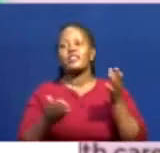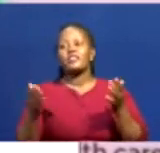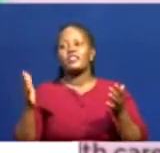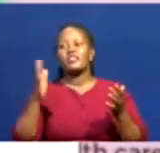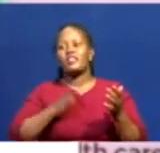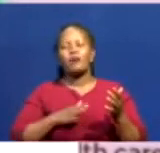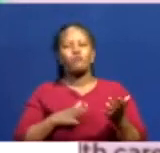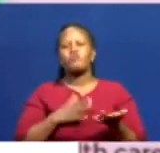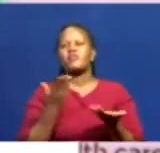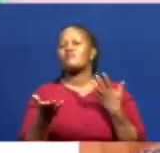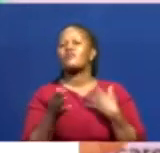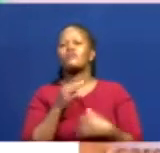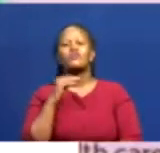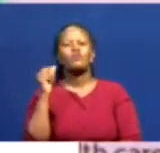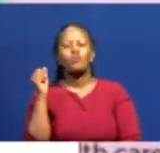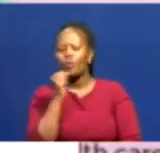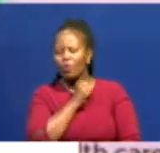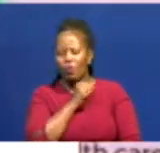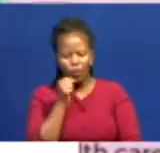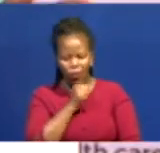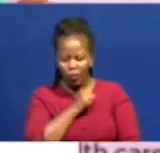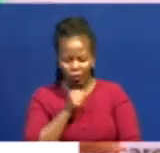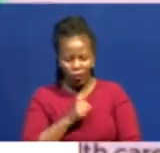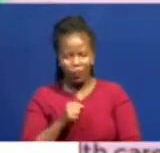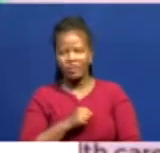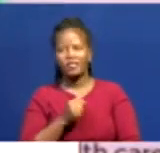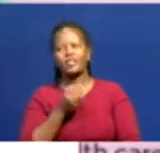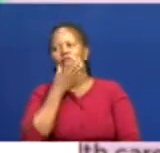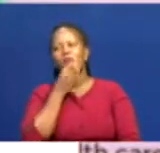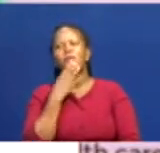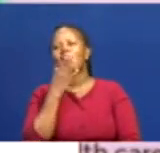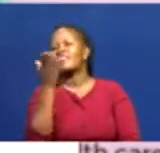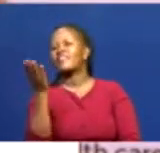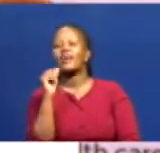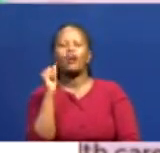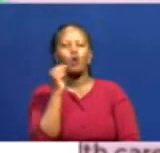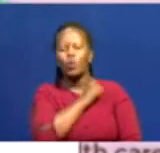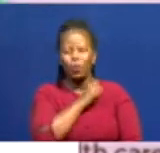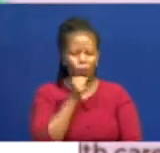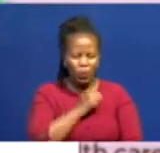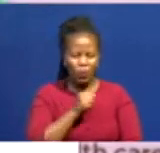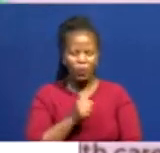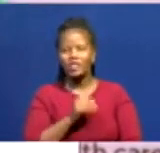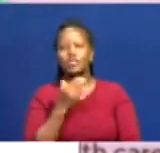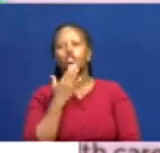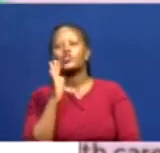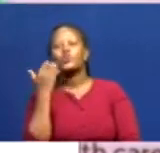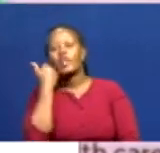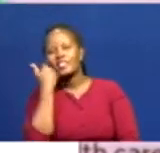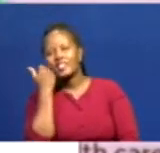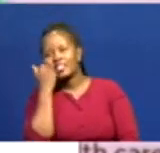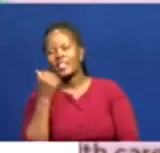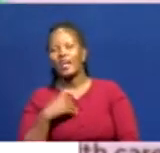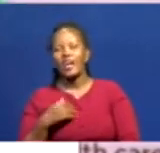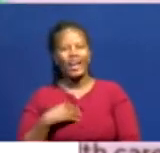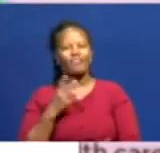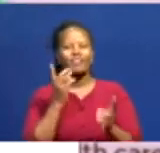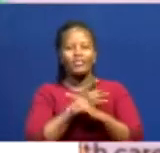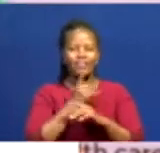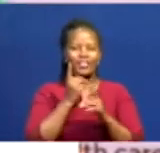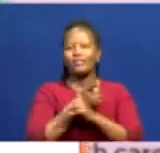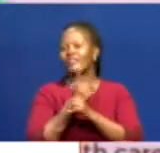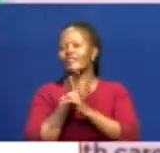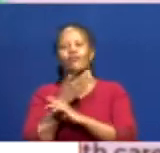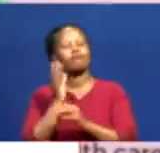ni mama mzee mwingine ni mkongwe ako na diabetes, ako na hypertension, ako na